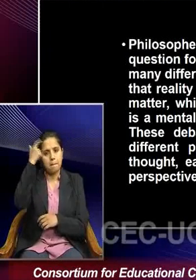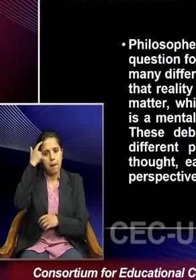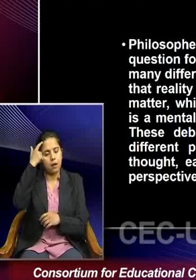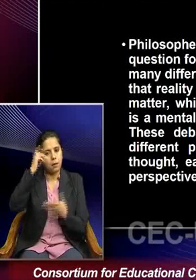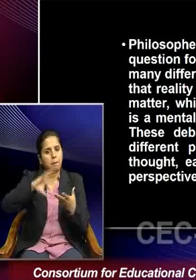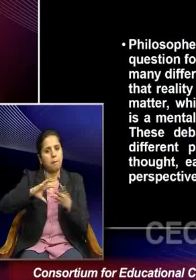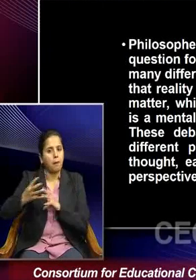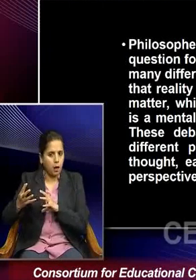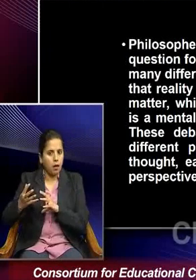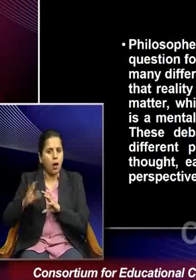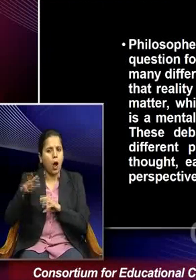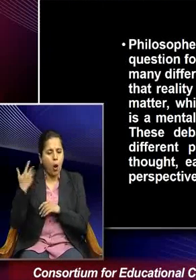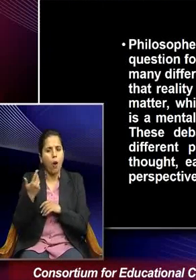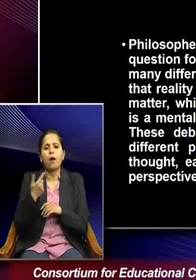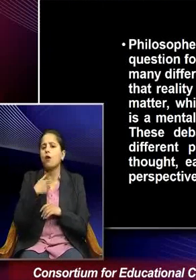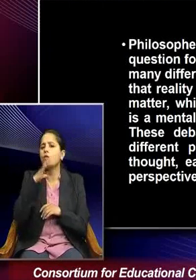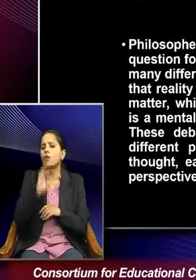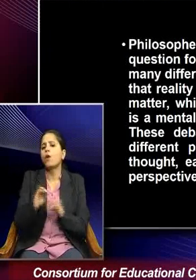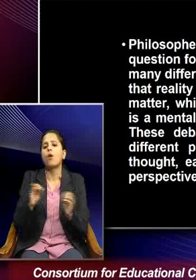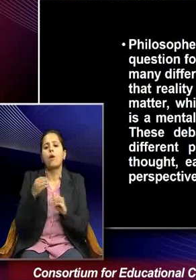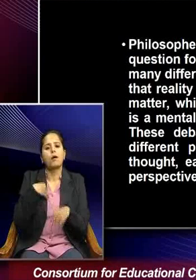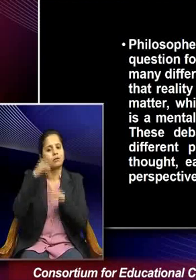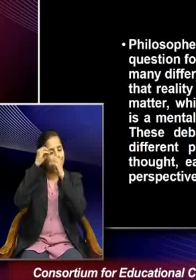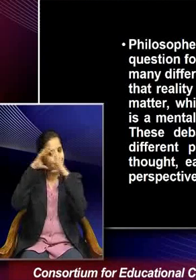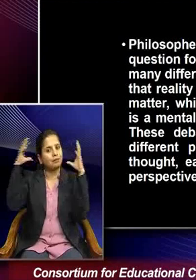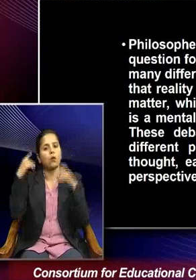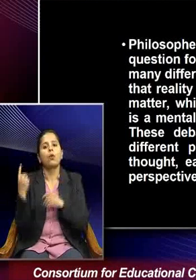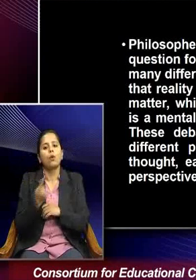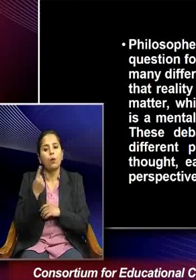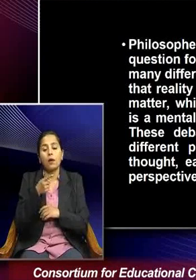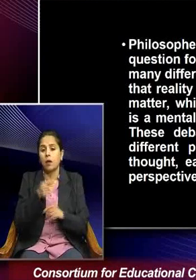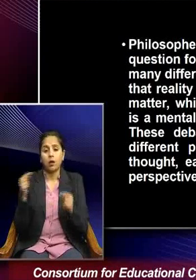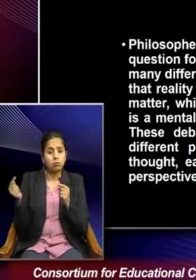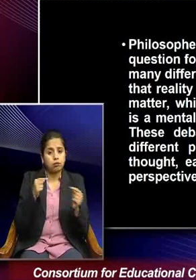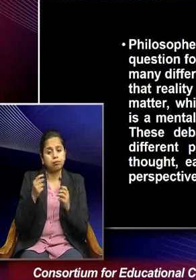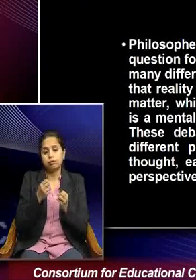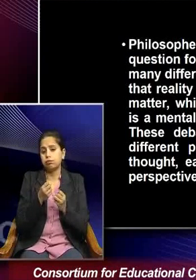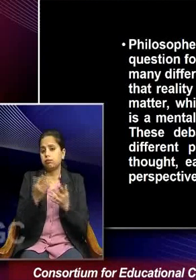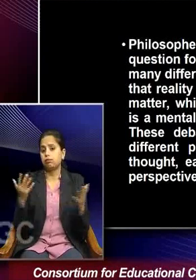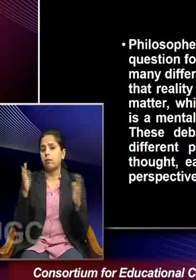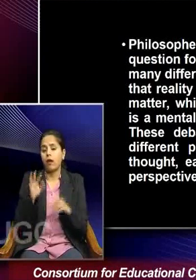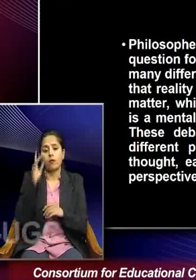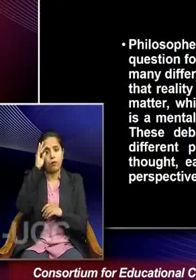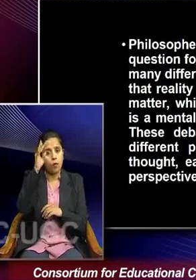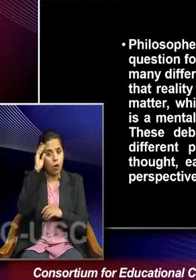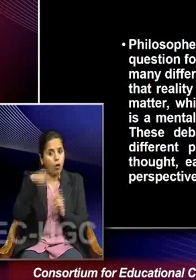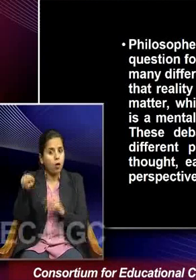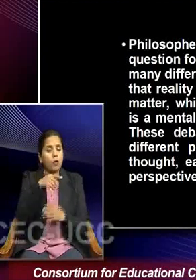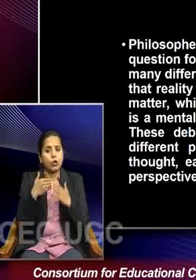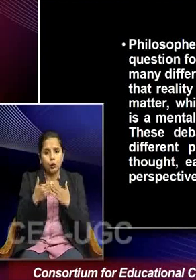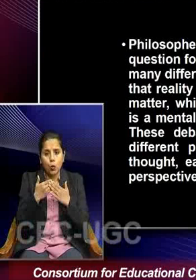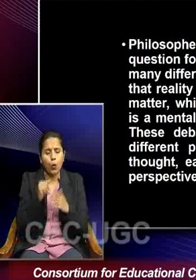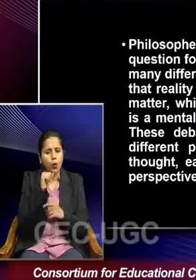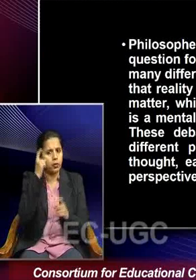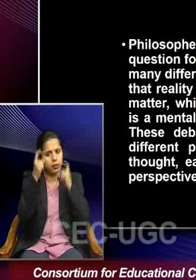construct or an illusion. These debates have led to many different philosophical schools of